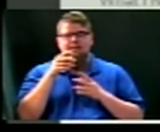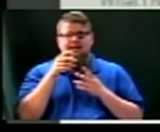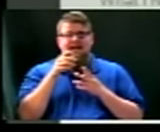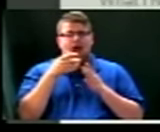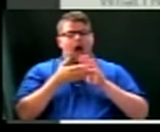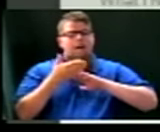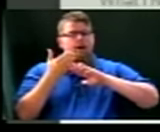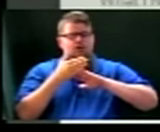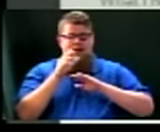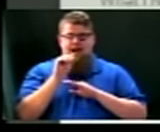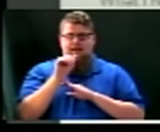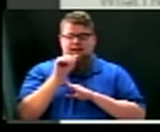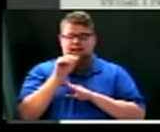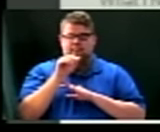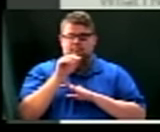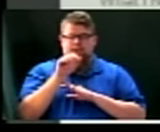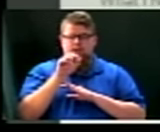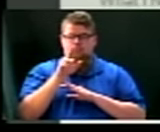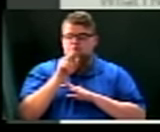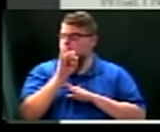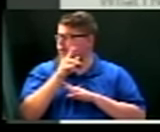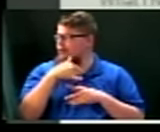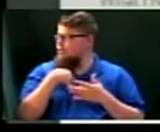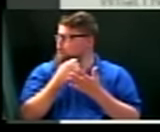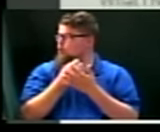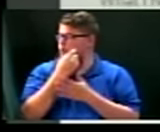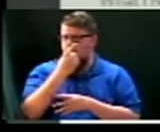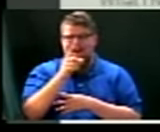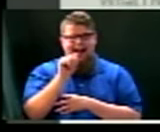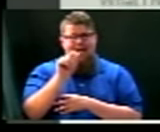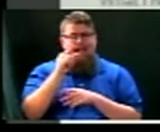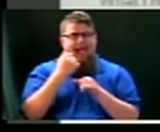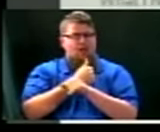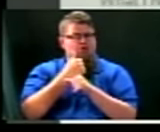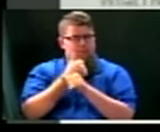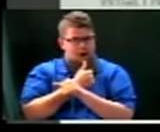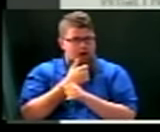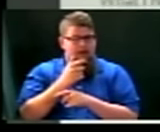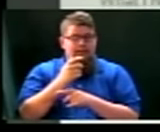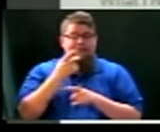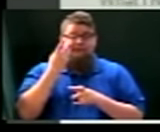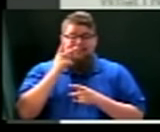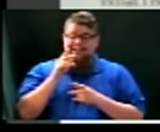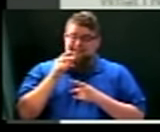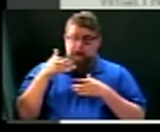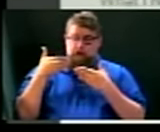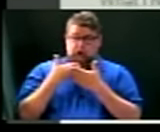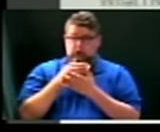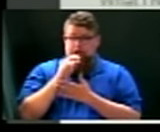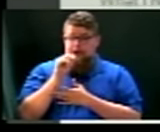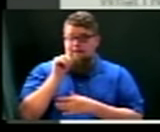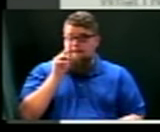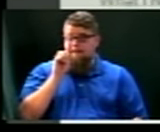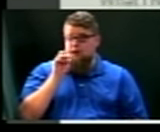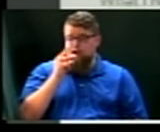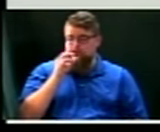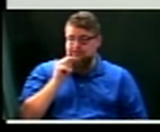thinking that I got a score of 1 on. If you look at my emergent student,